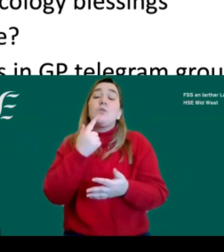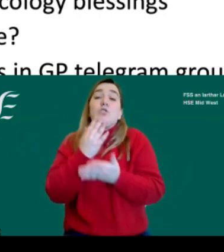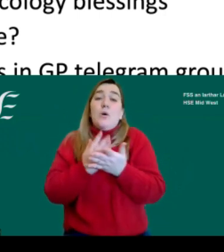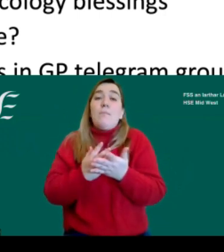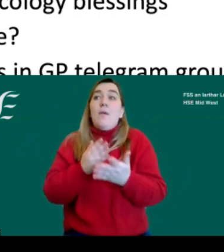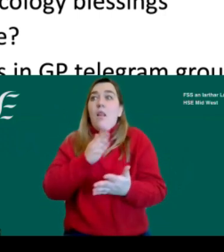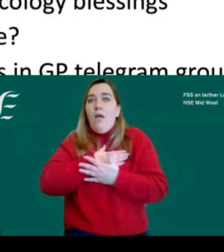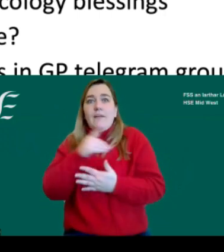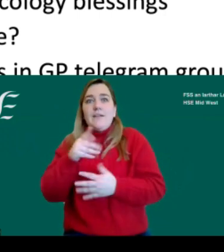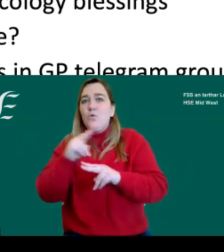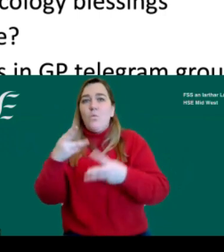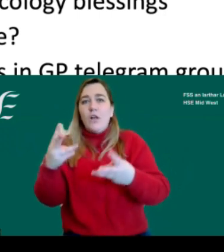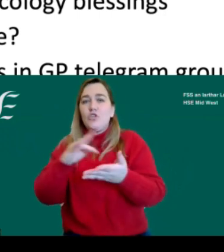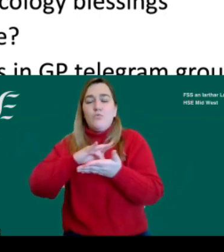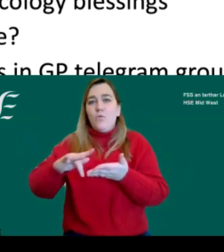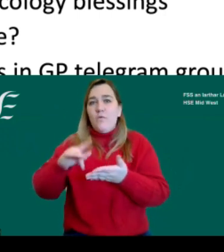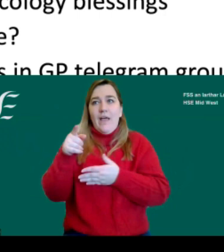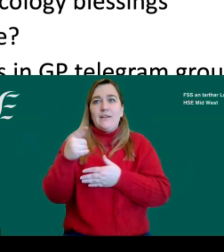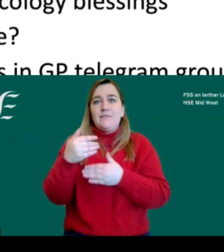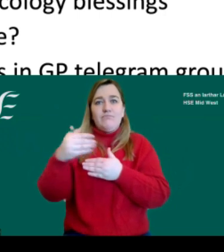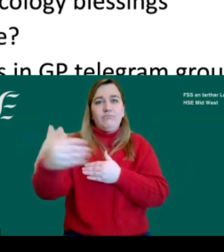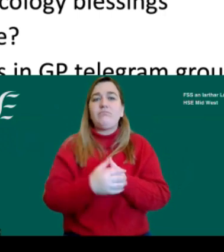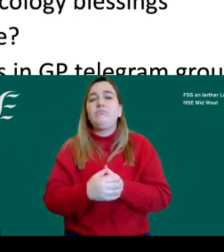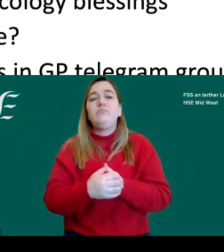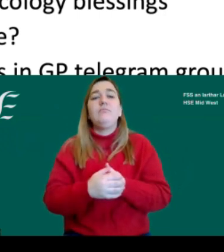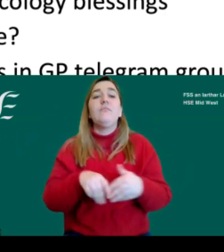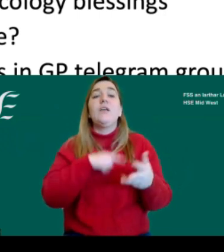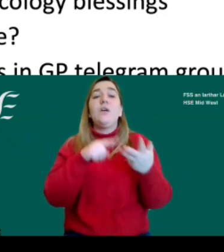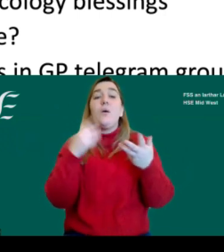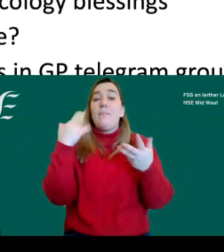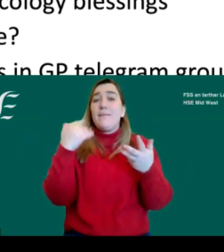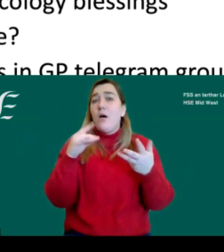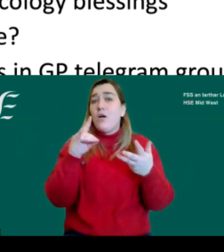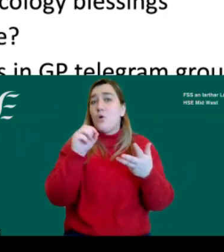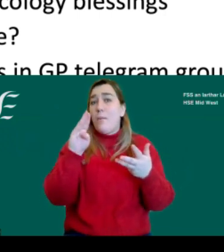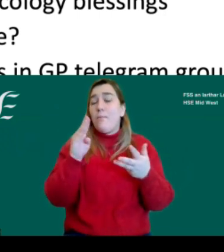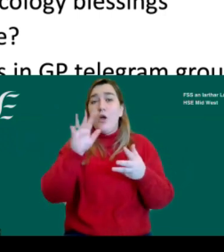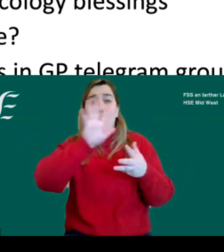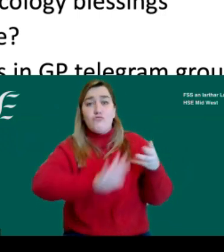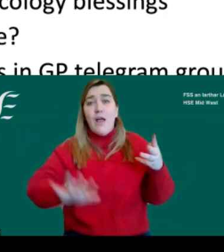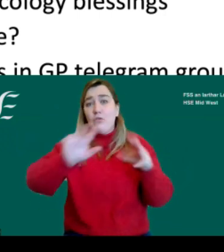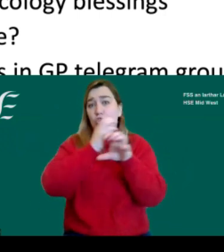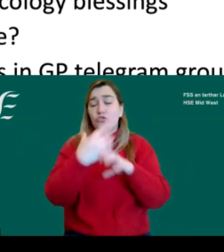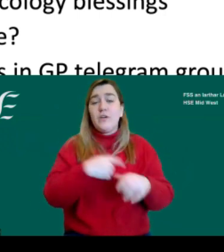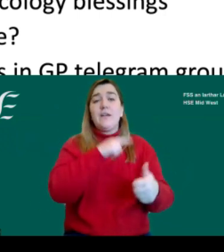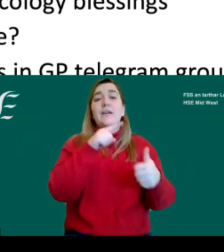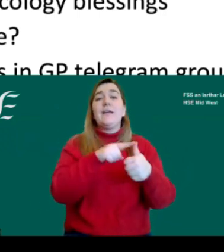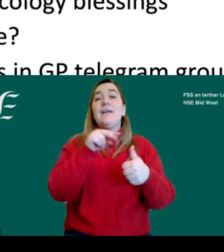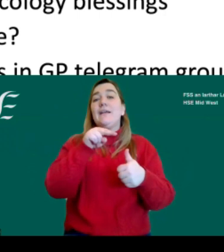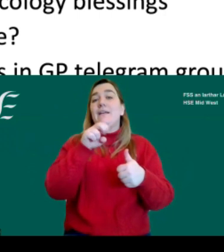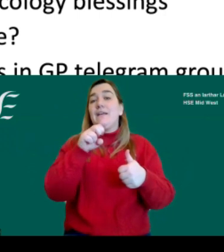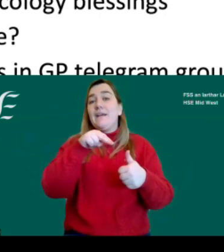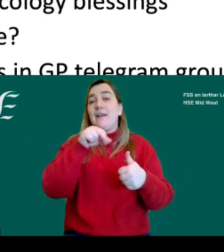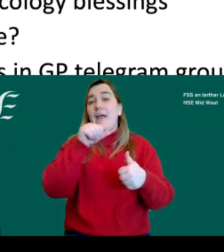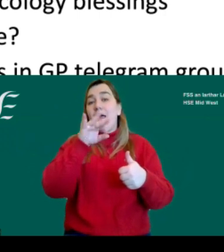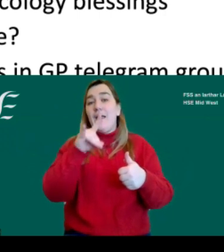are lucky to have one in Nenagh. So Dr. Casey and myself work there with Ashley Mulcahy, the CNS.